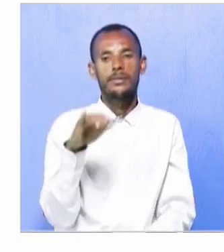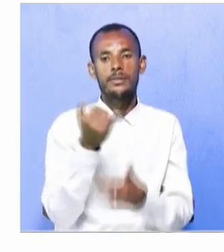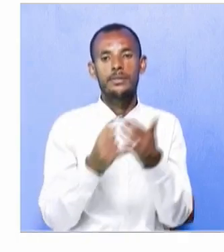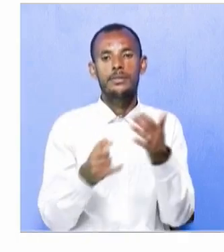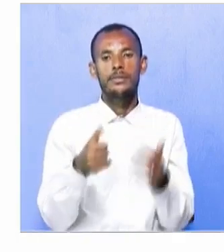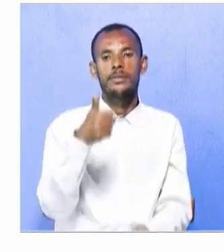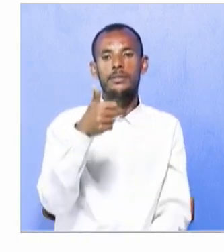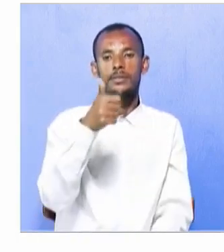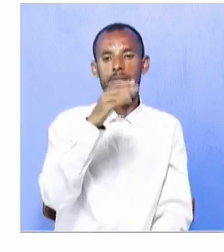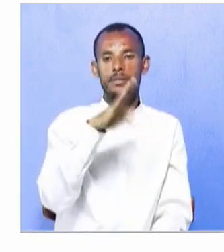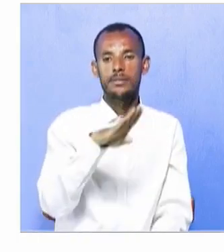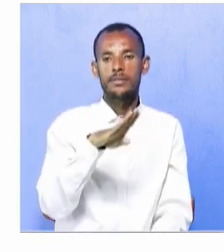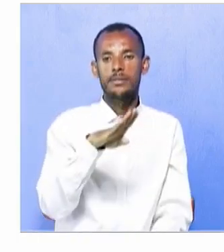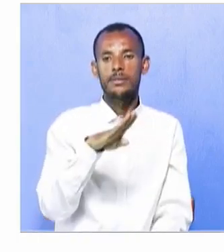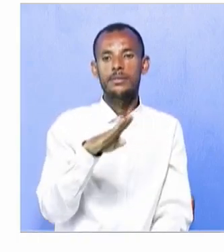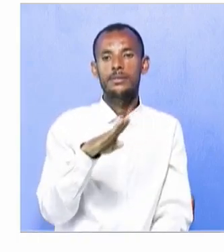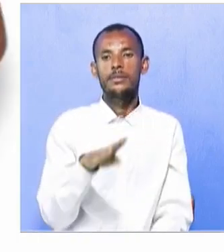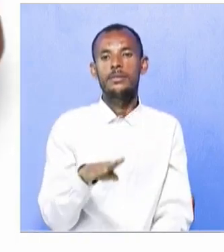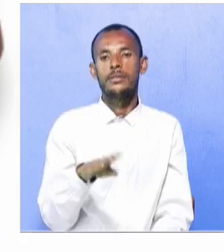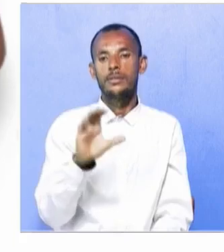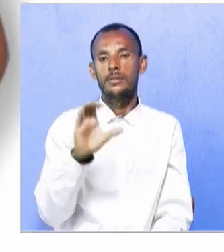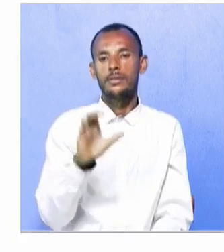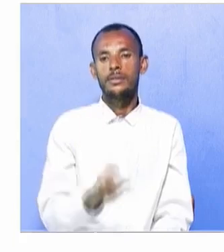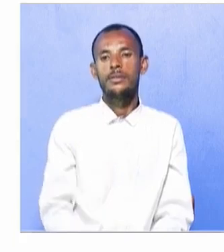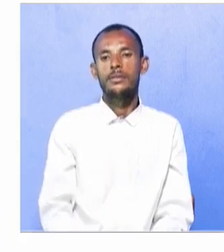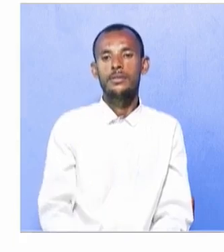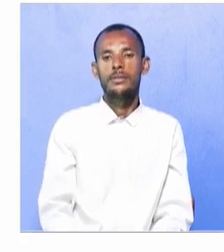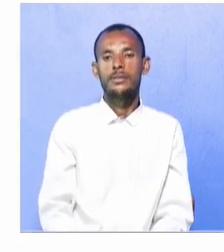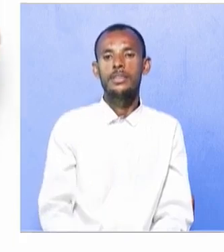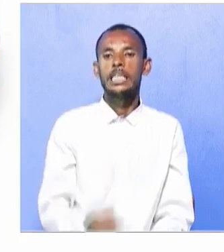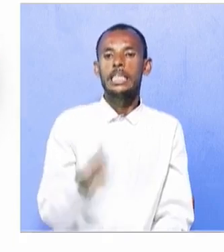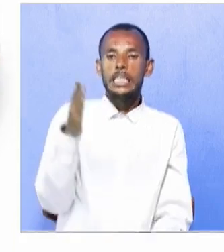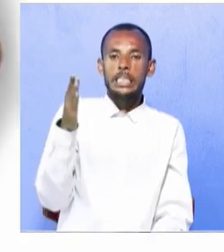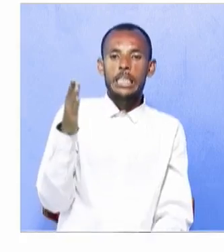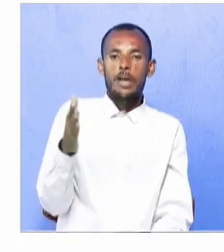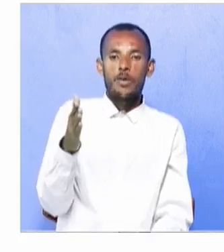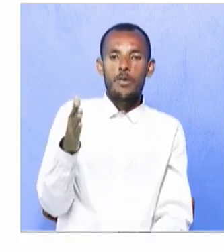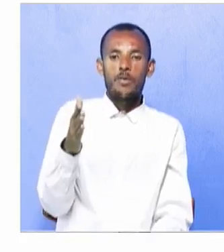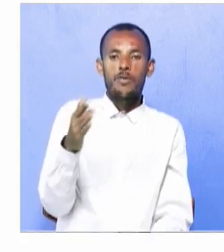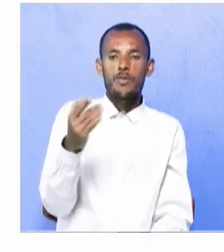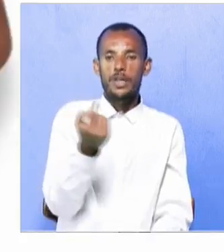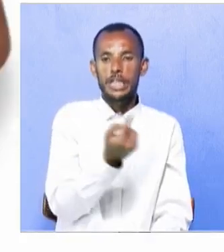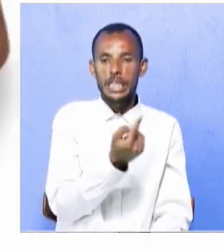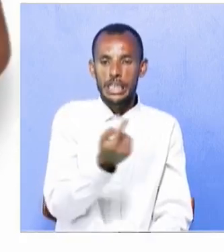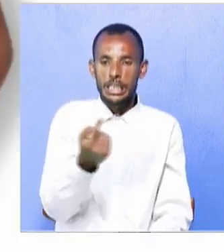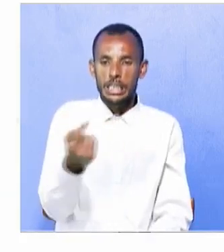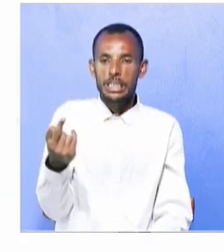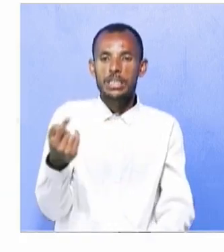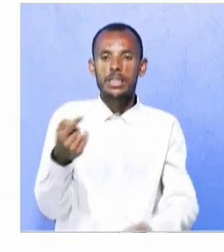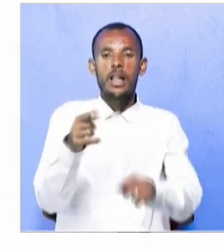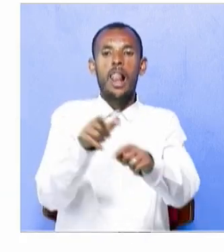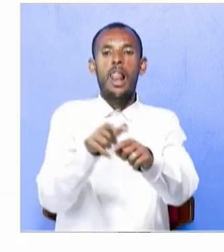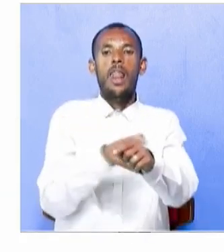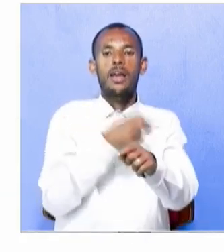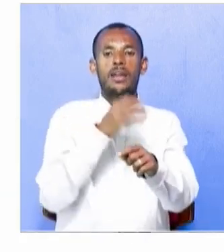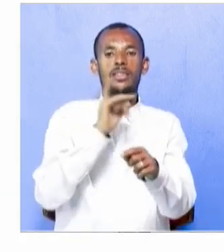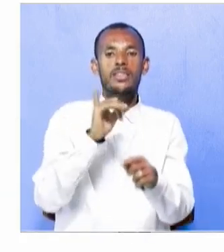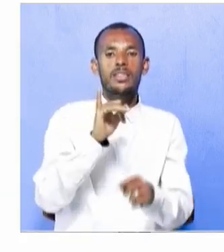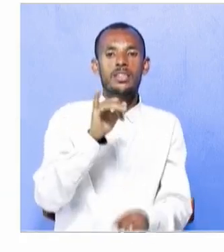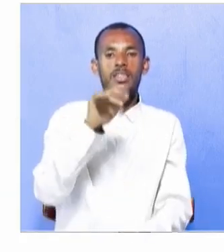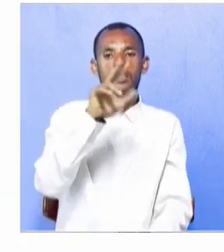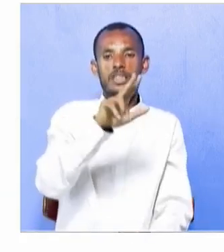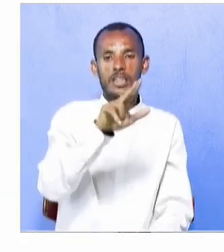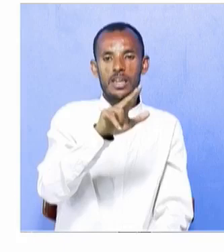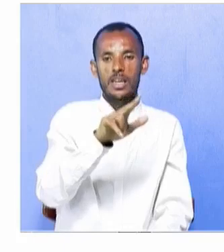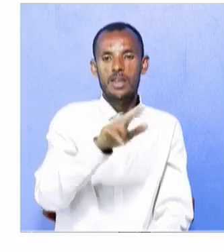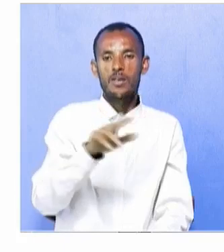A, B, C, and the side of each length is, this one is 3, this is